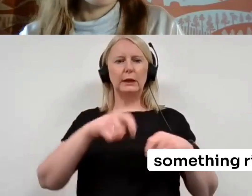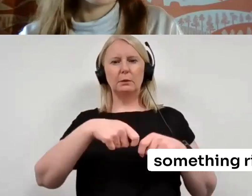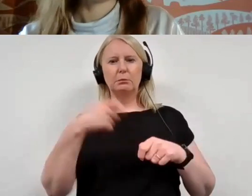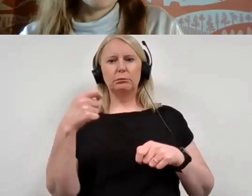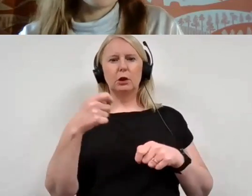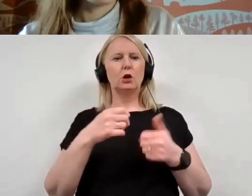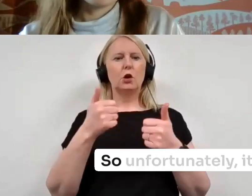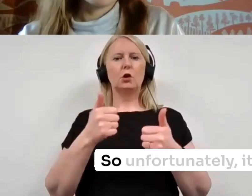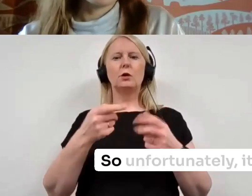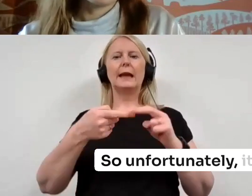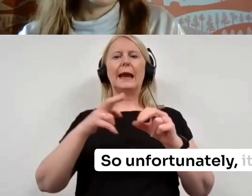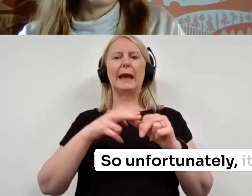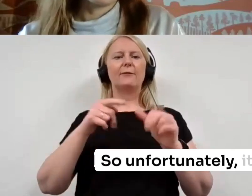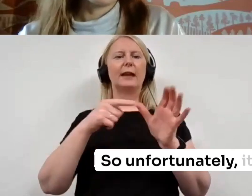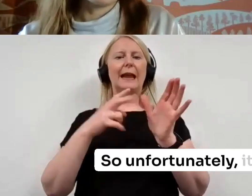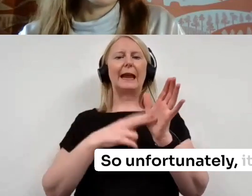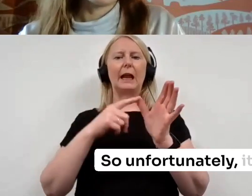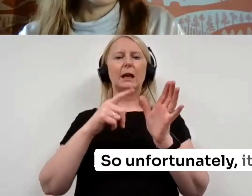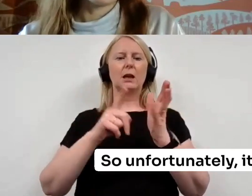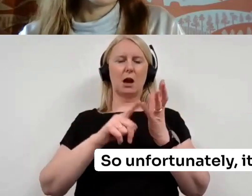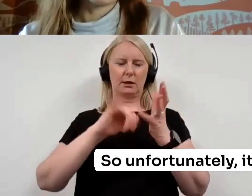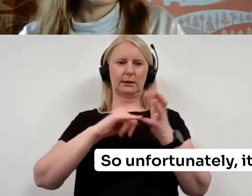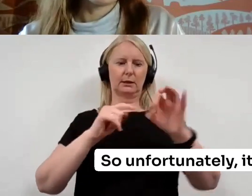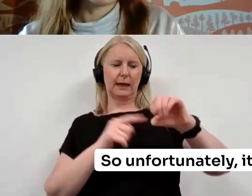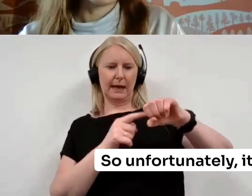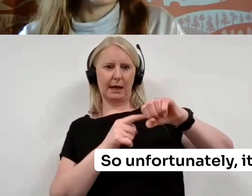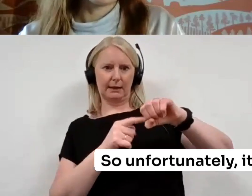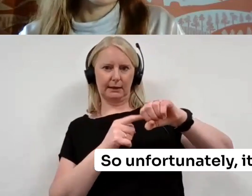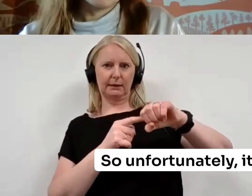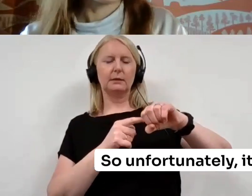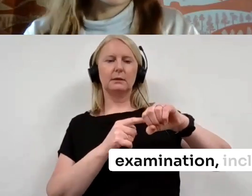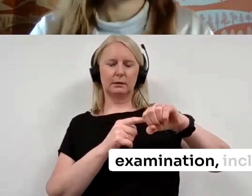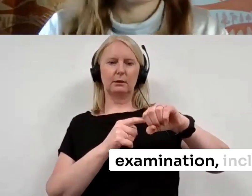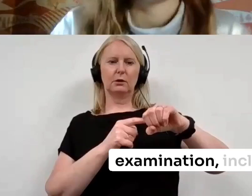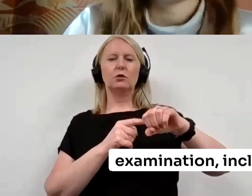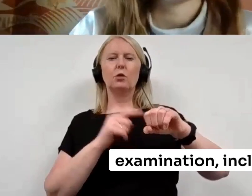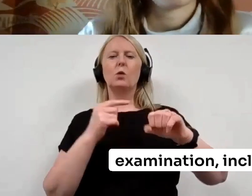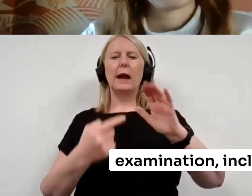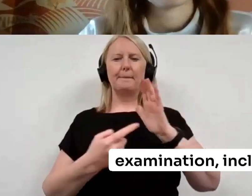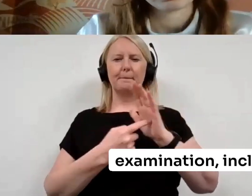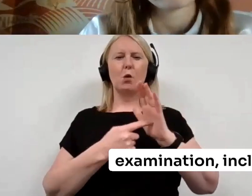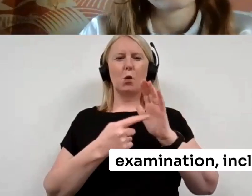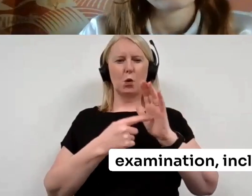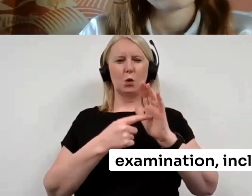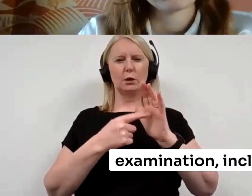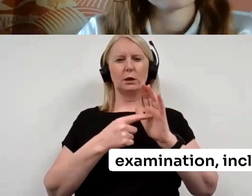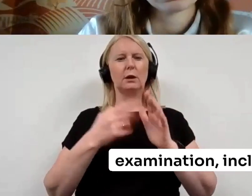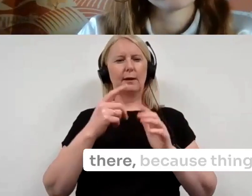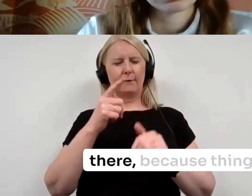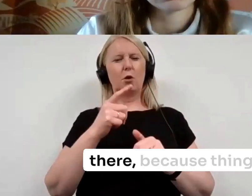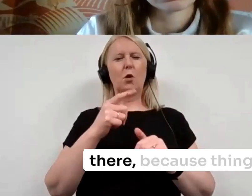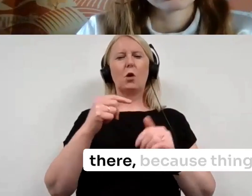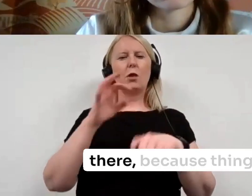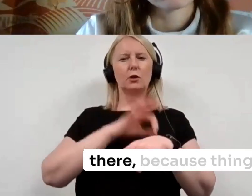anus. So unfortunately, it is important to have an examination, including a quick